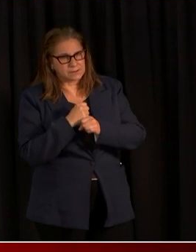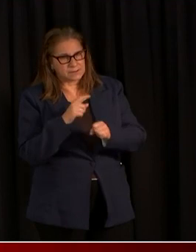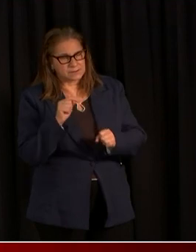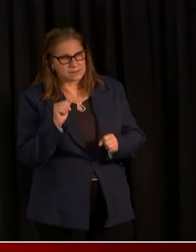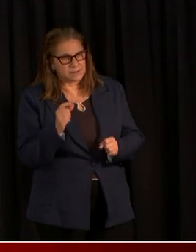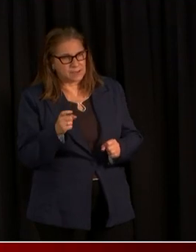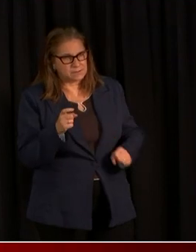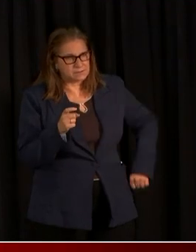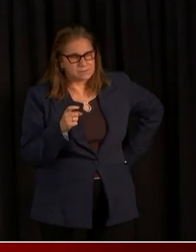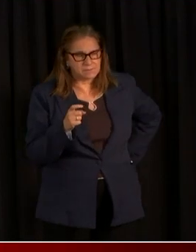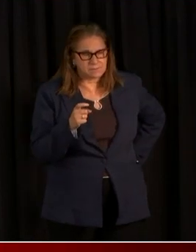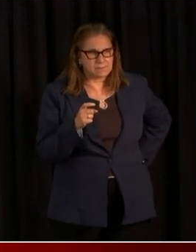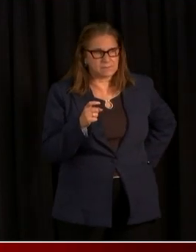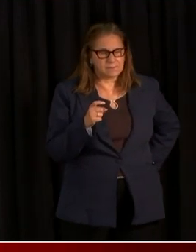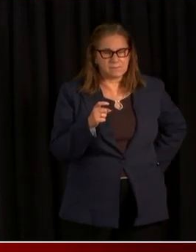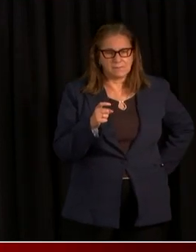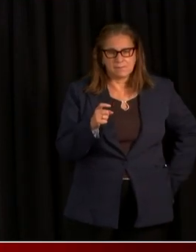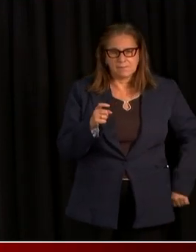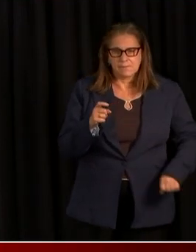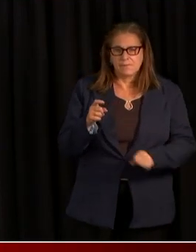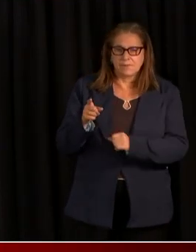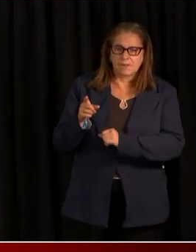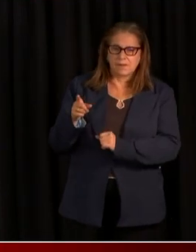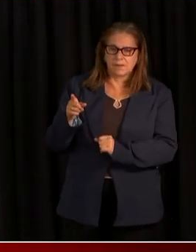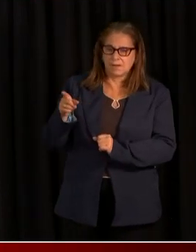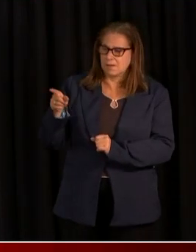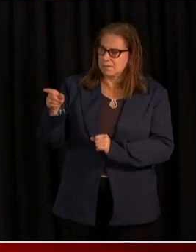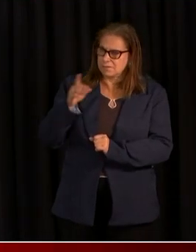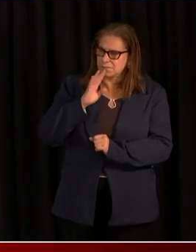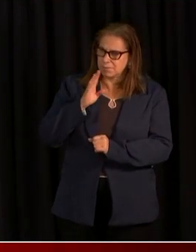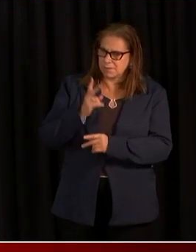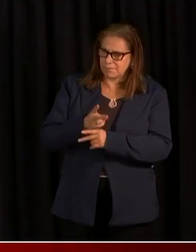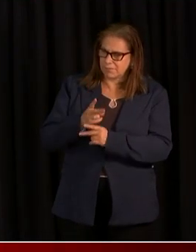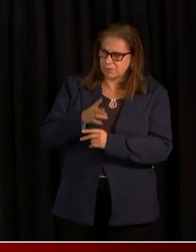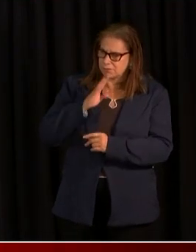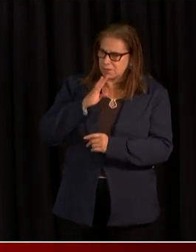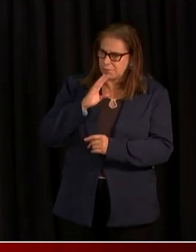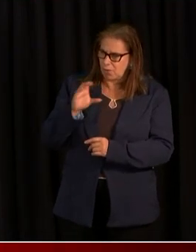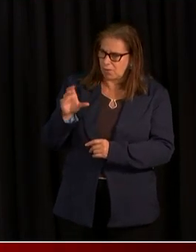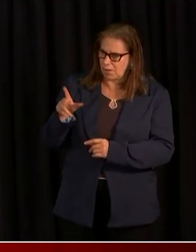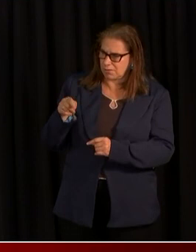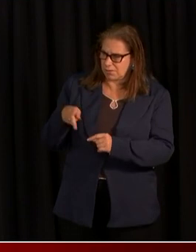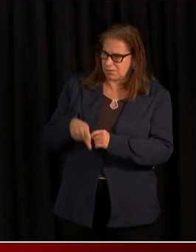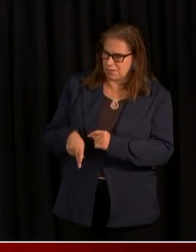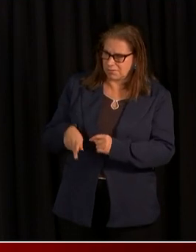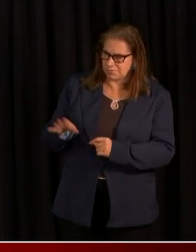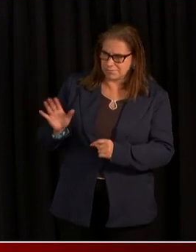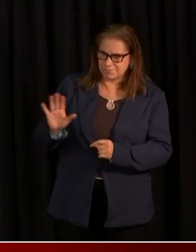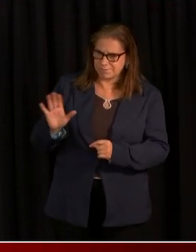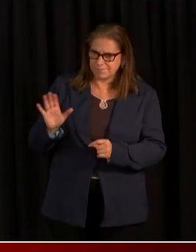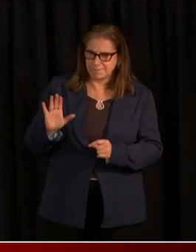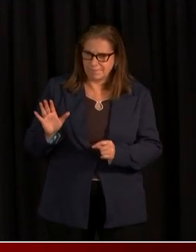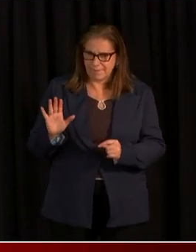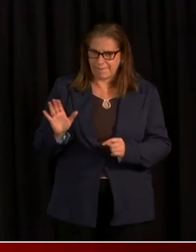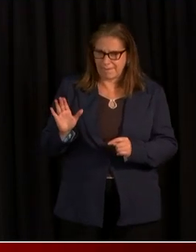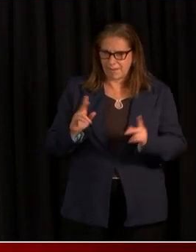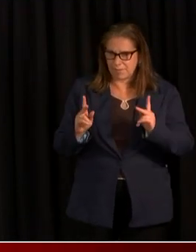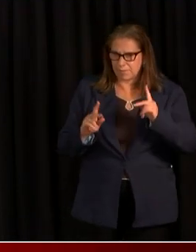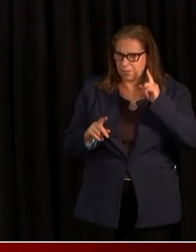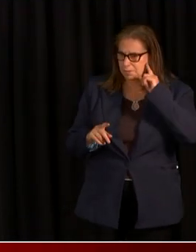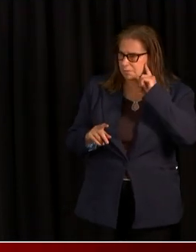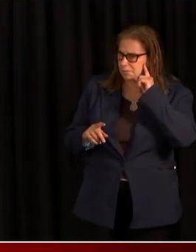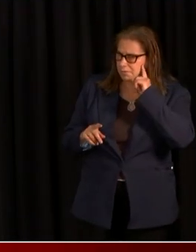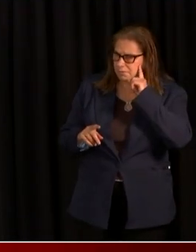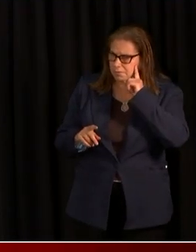tax? Well, be careful about saying cut, because when you say cut, I think it suggests to people listening that there's something